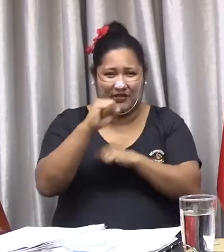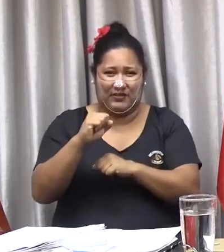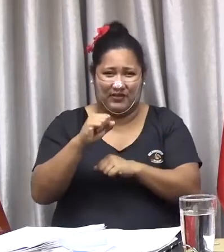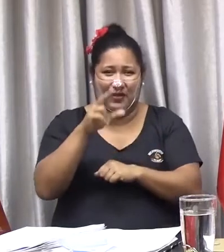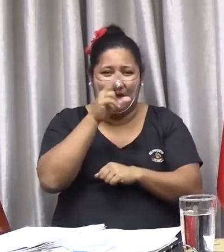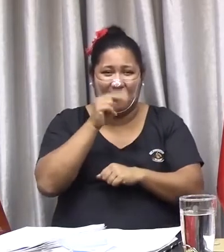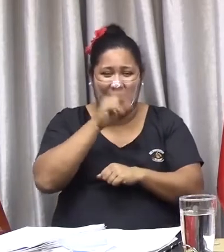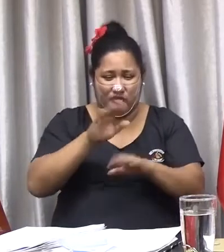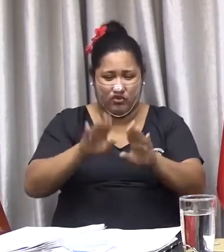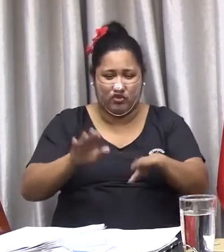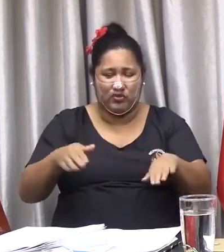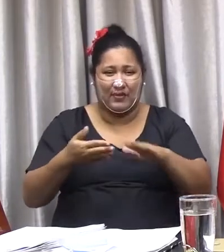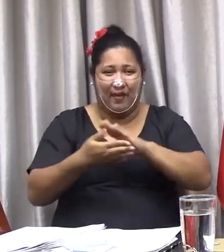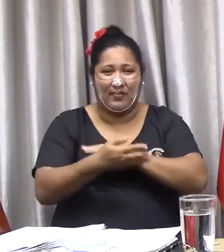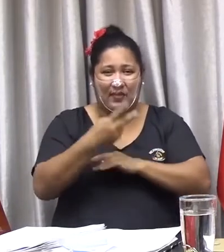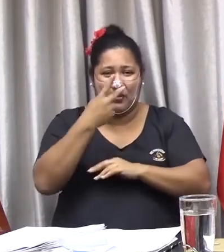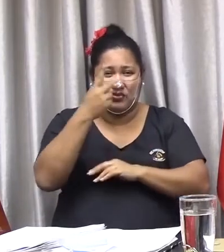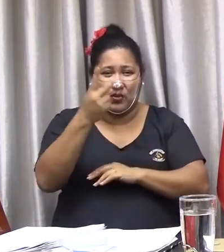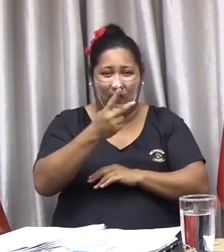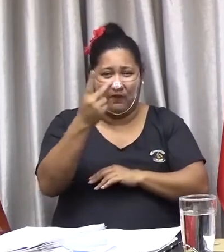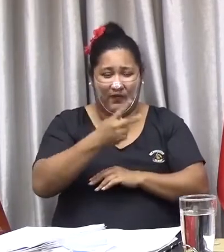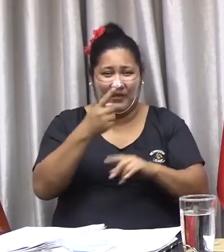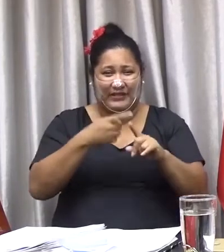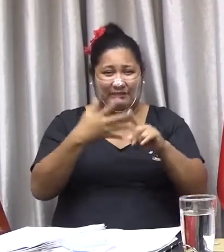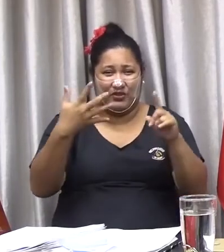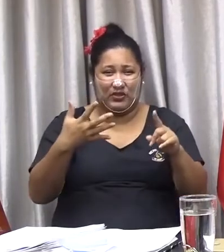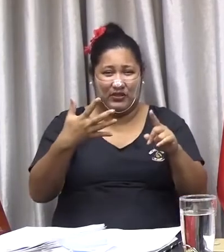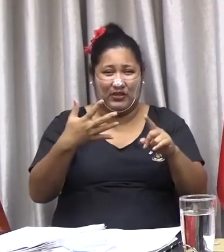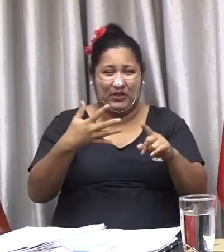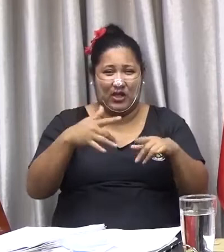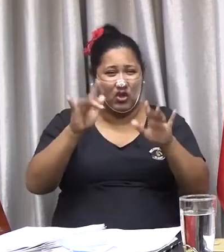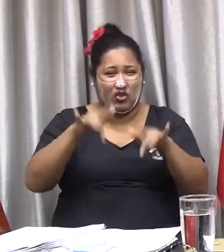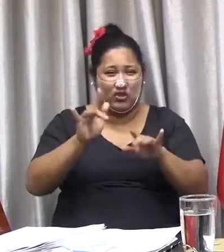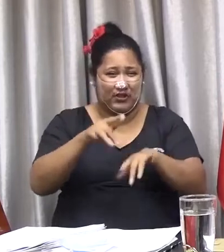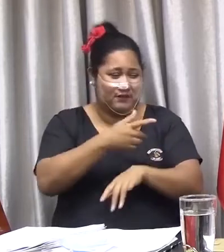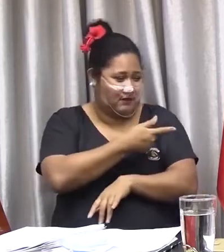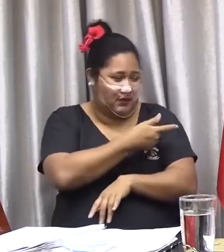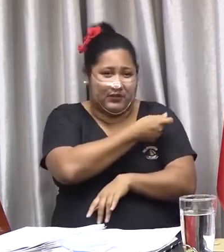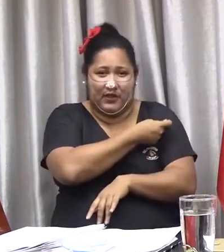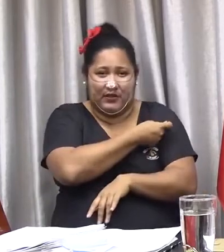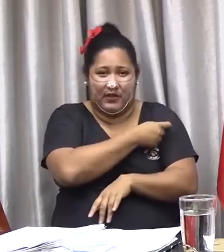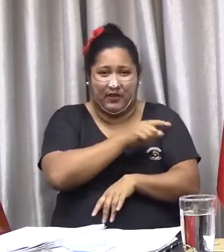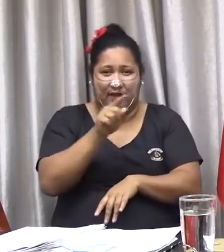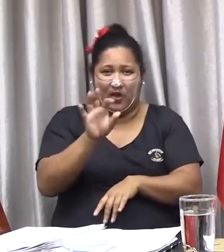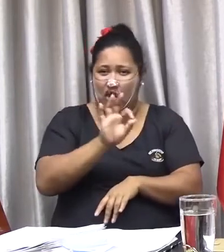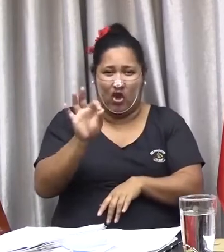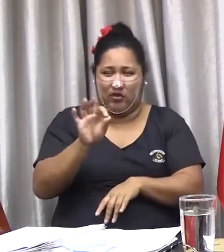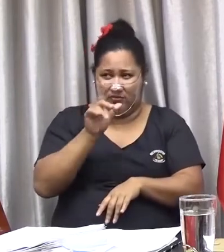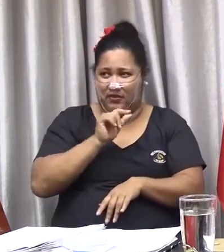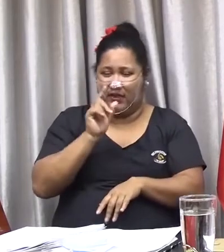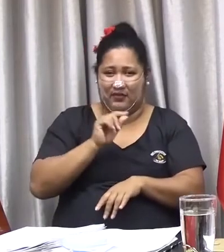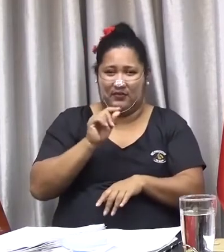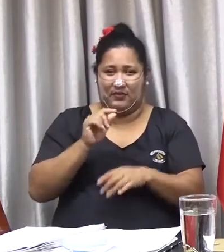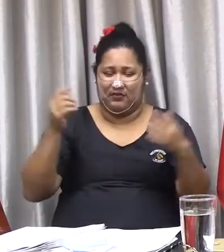children under 12 years old, especially those who have not been vaccinated, they are not allowed